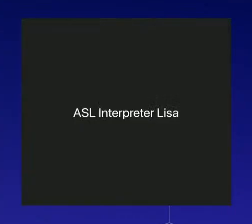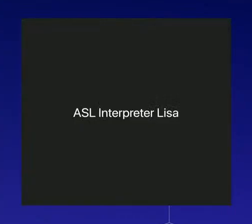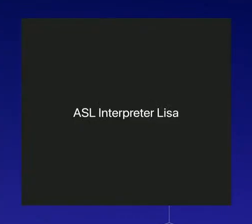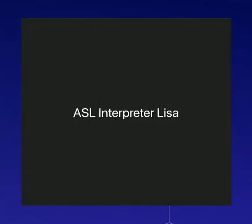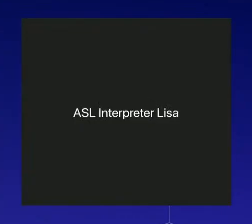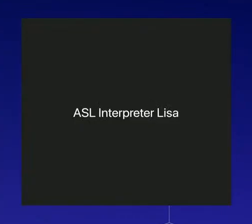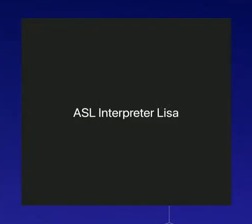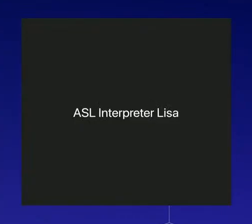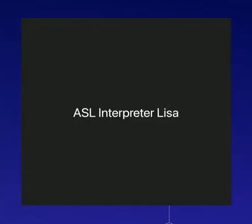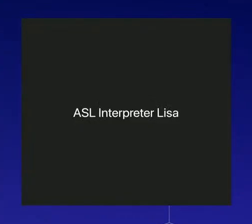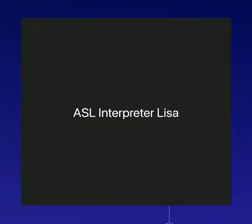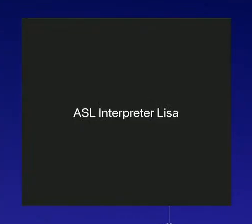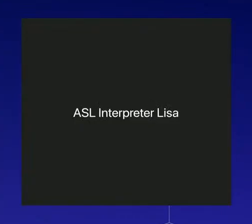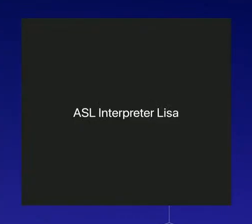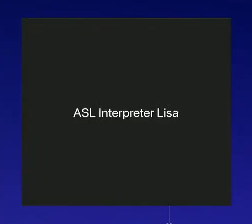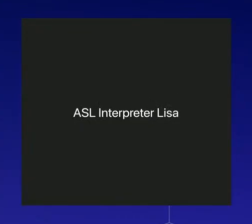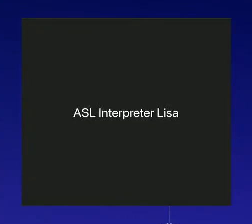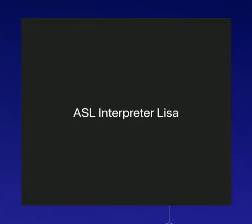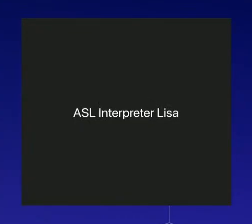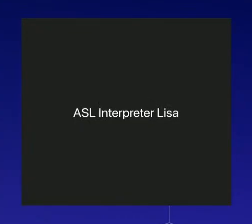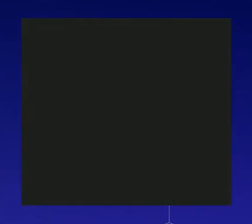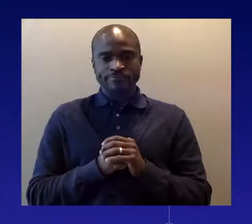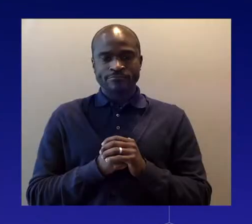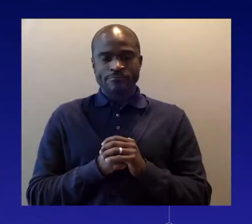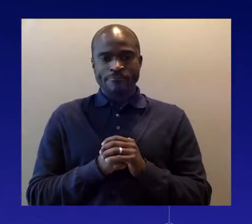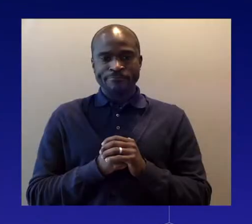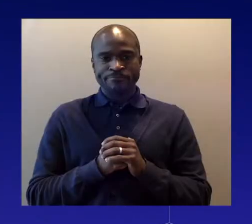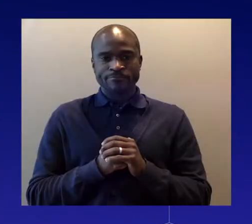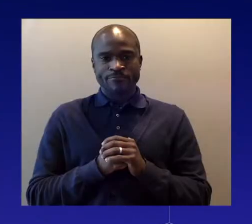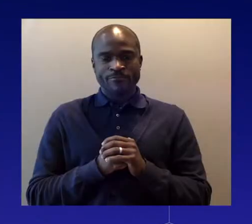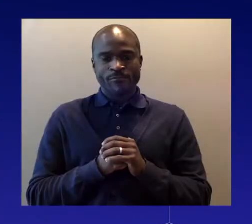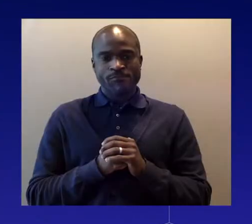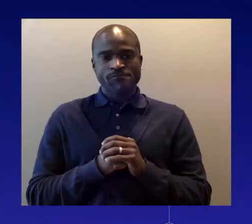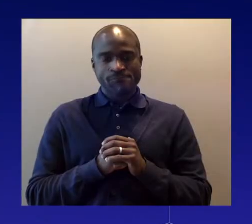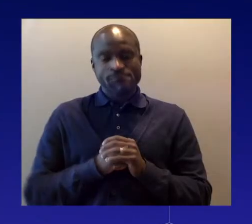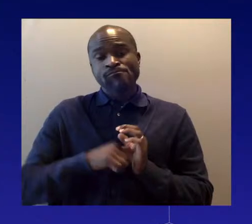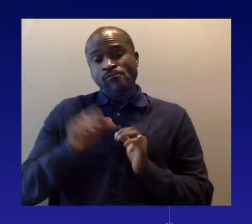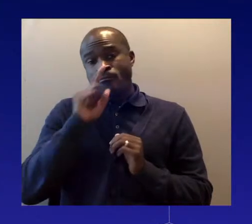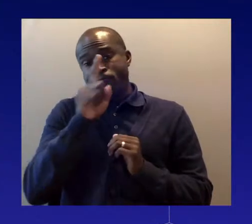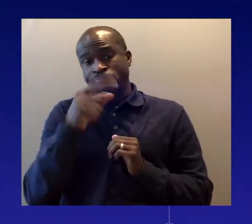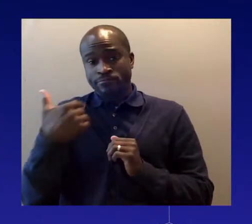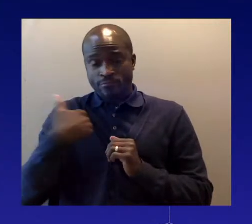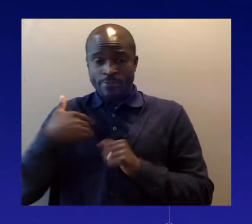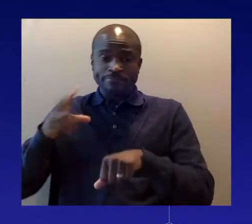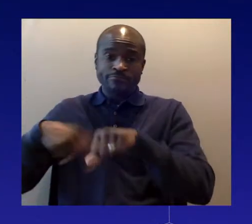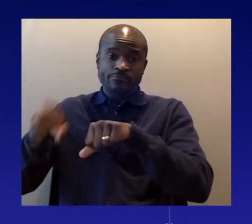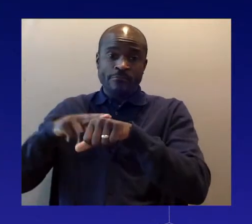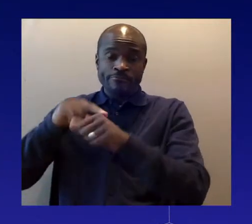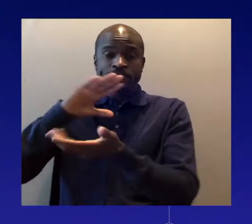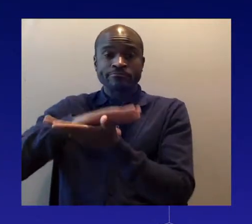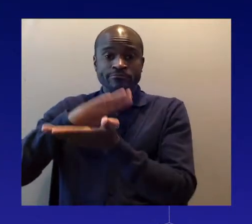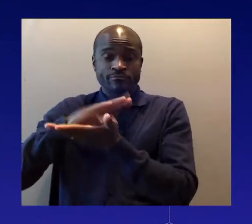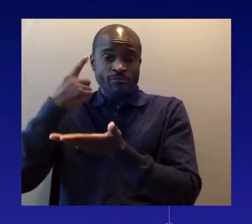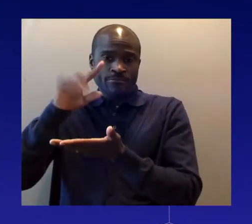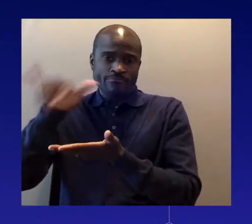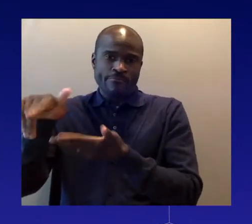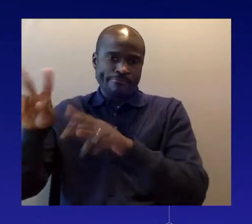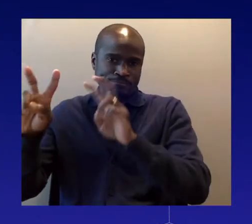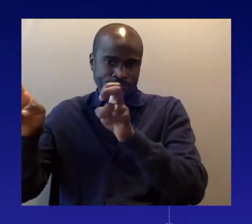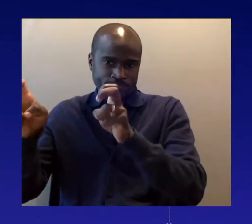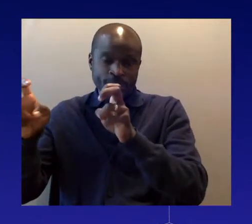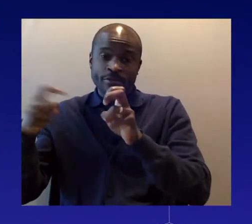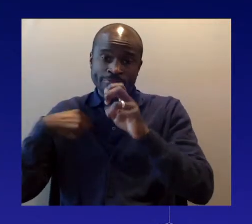National Academies committee on this topic. And I agree with Eliseo that race is